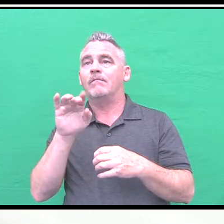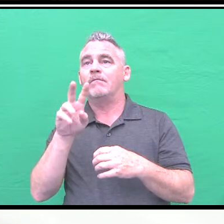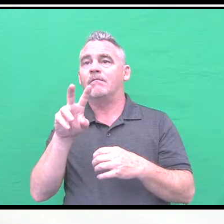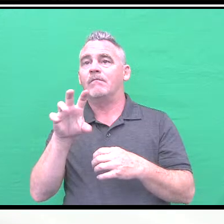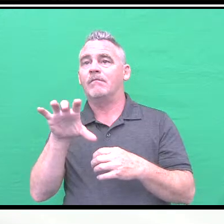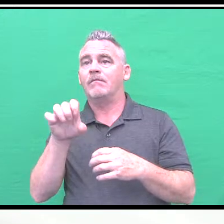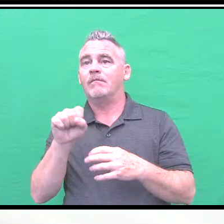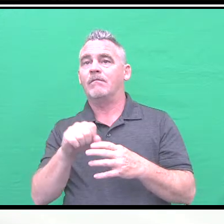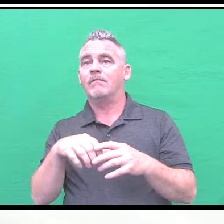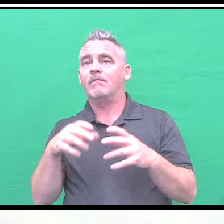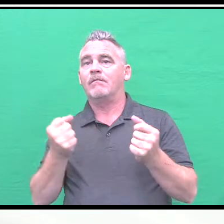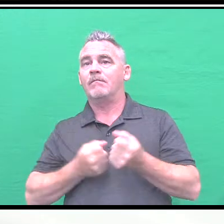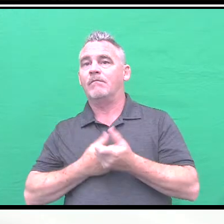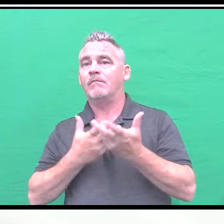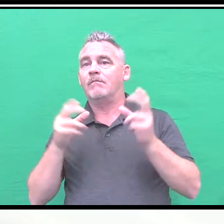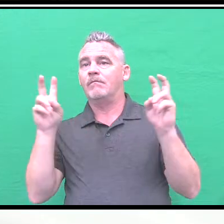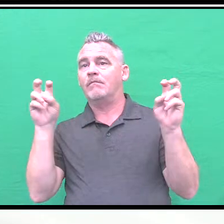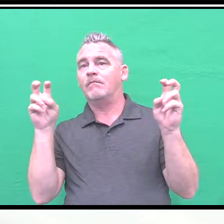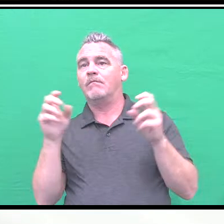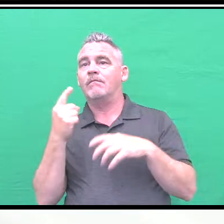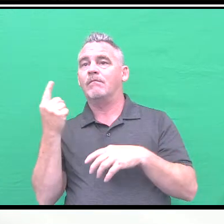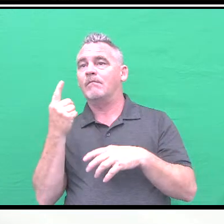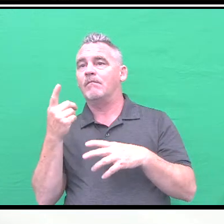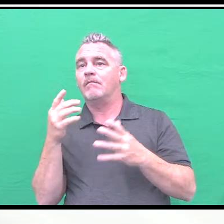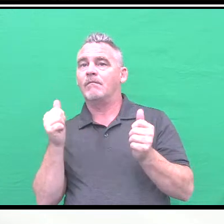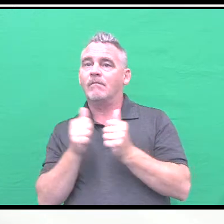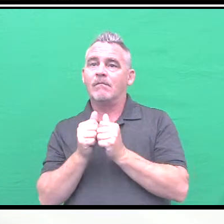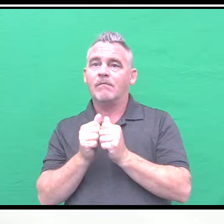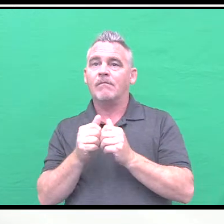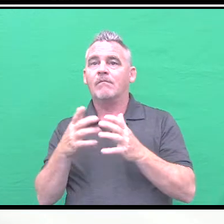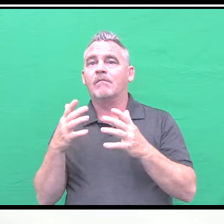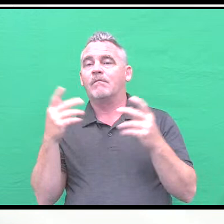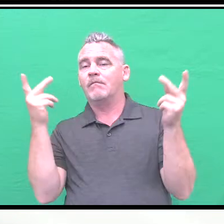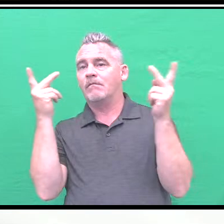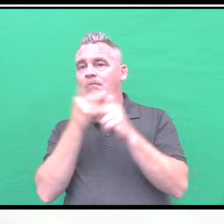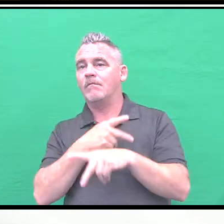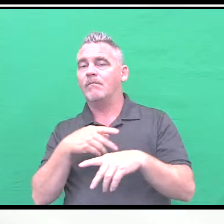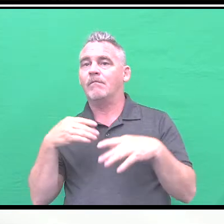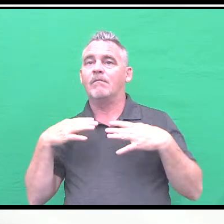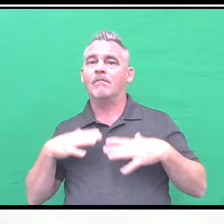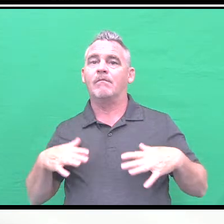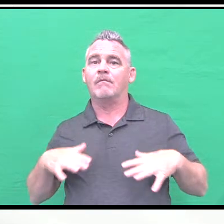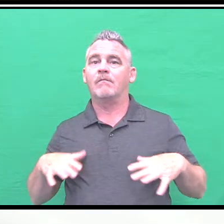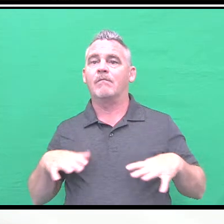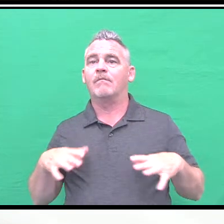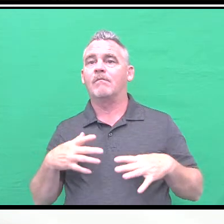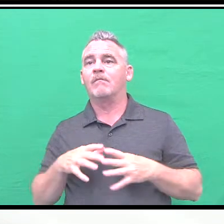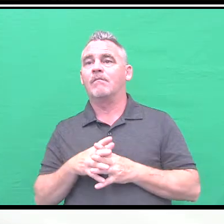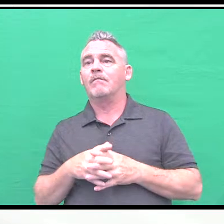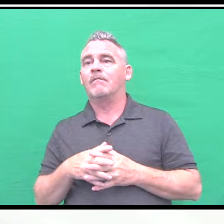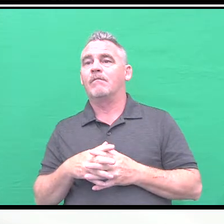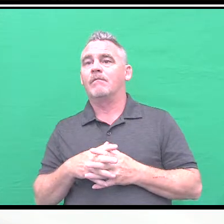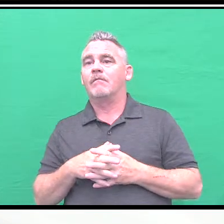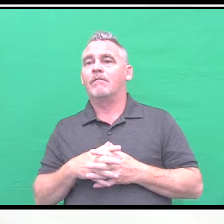there, like Always Together, Best Dressed, Worst Case of Senioritis, and Most Spirited.